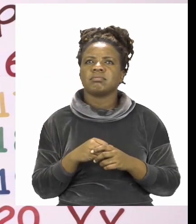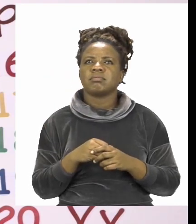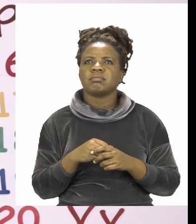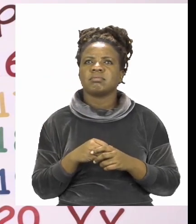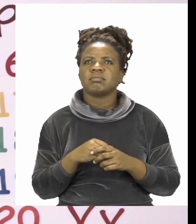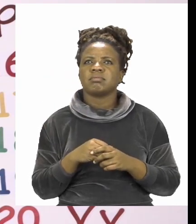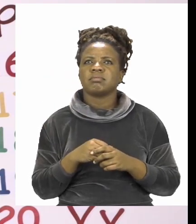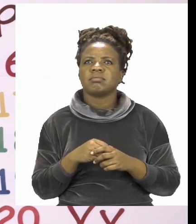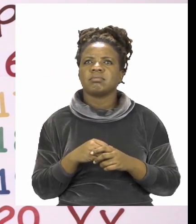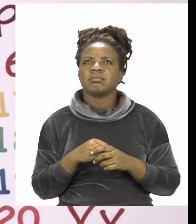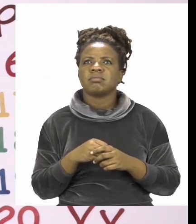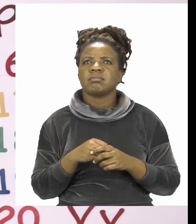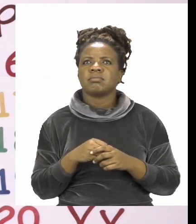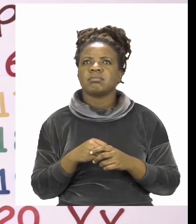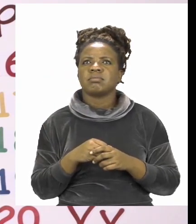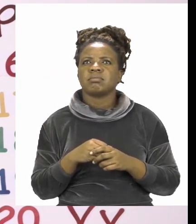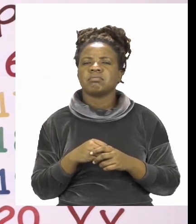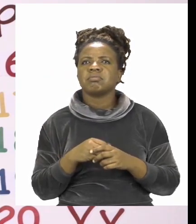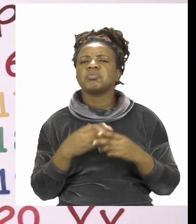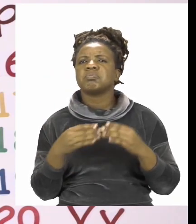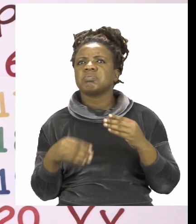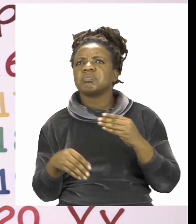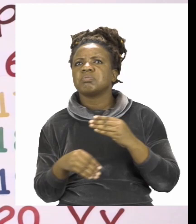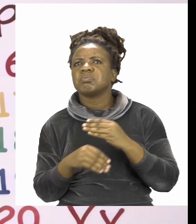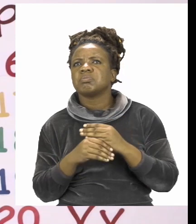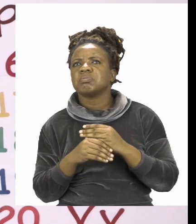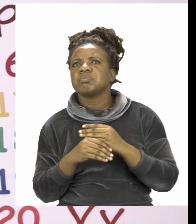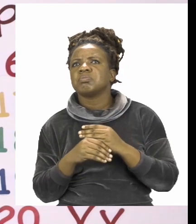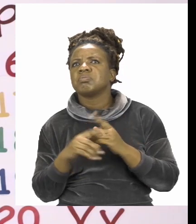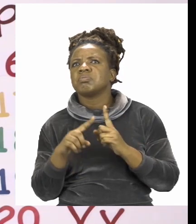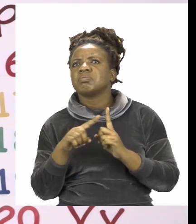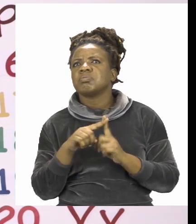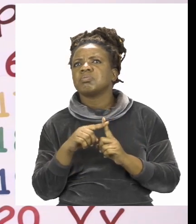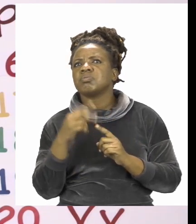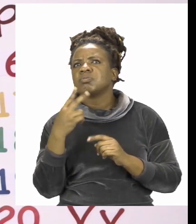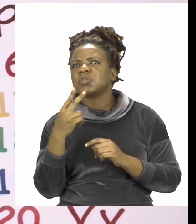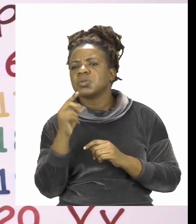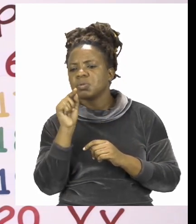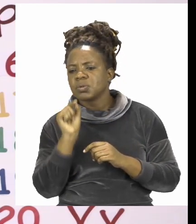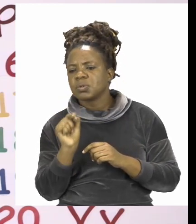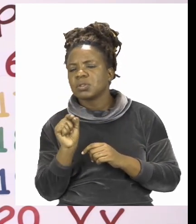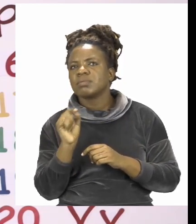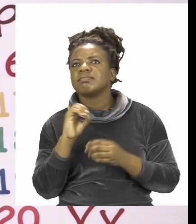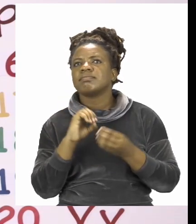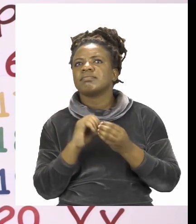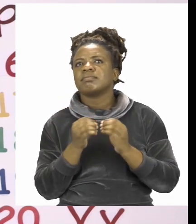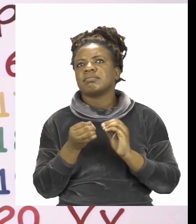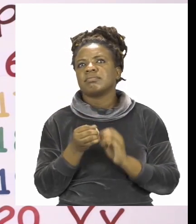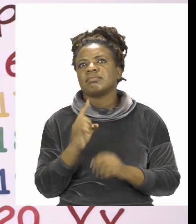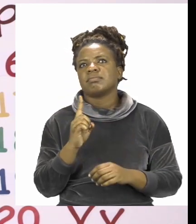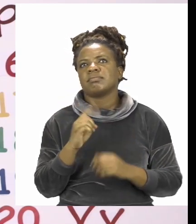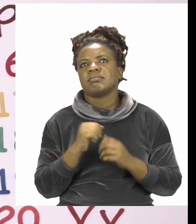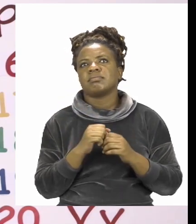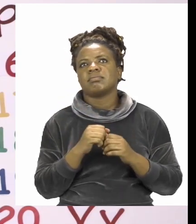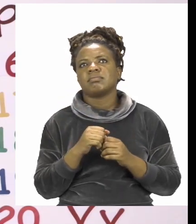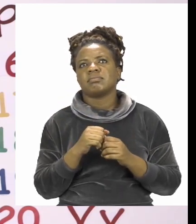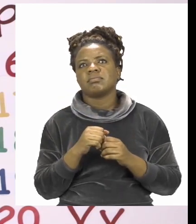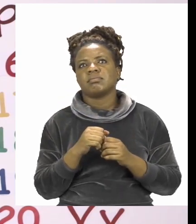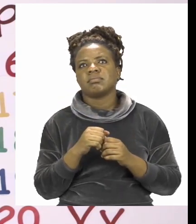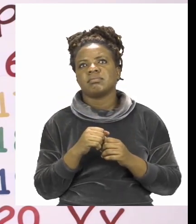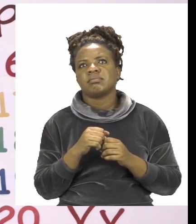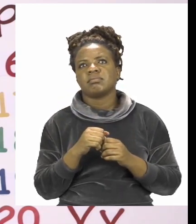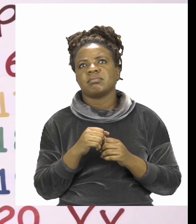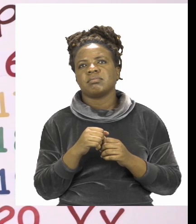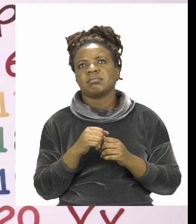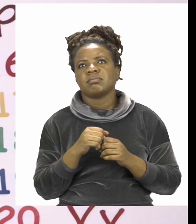find out if I add 2 here, what number I will get. Because we have 2 here, and I want